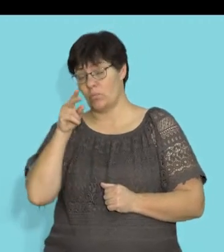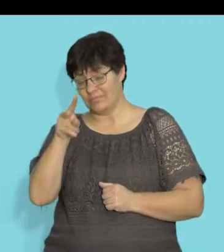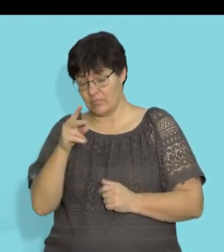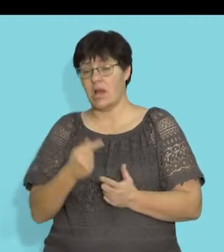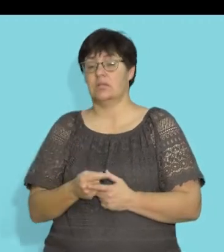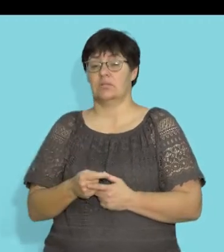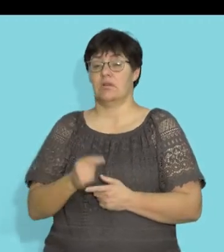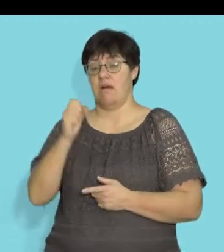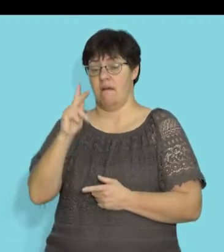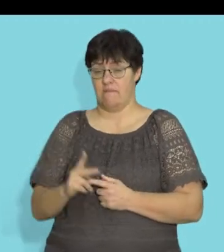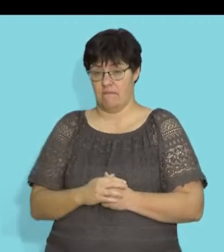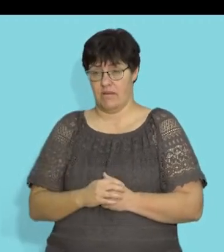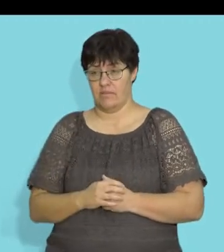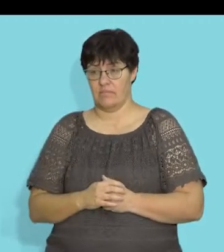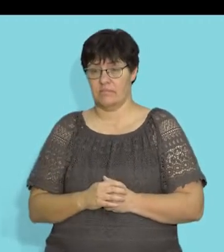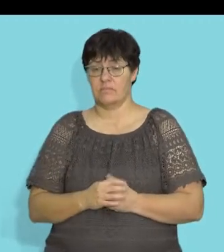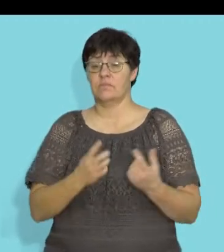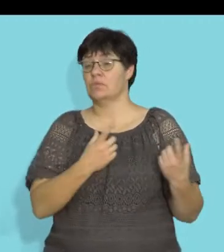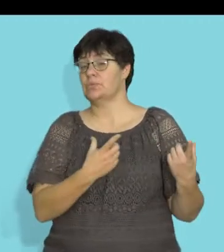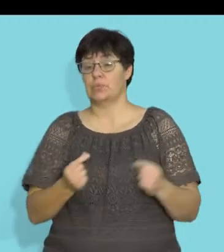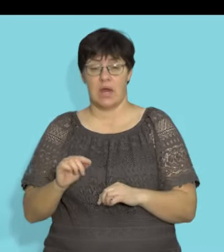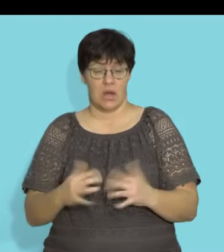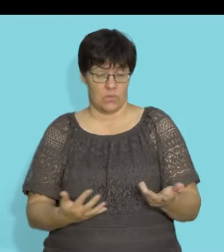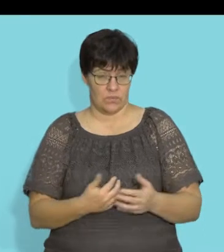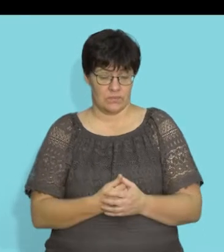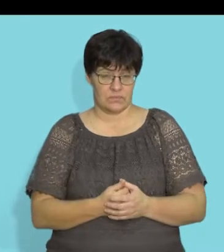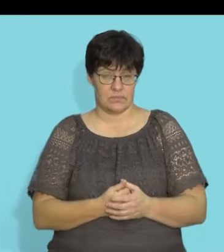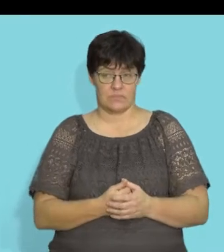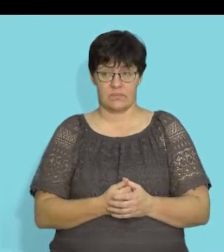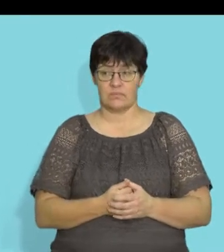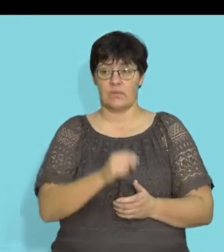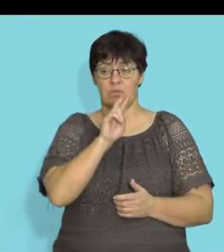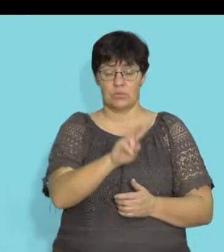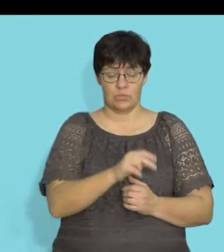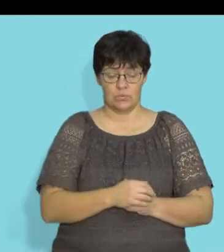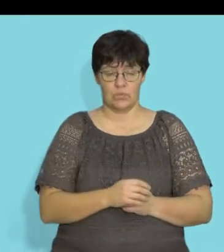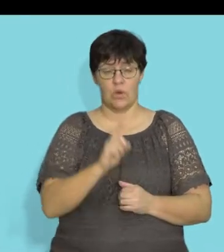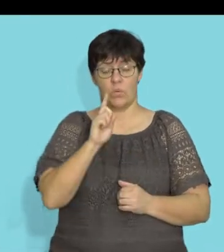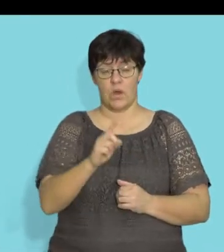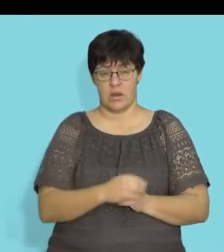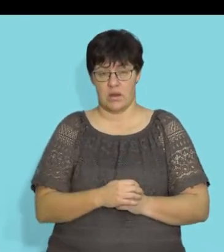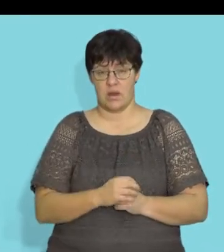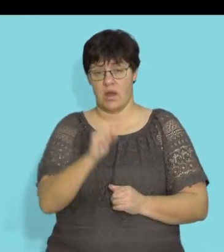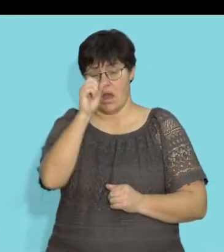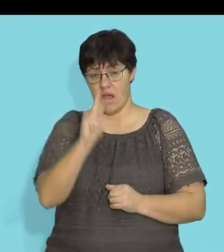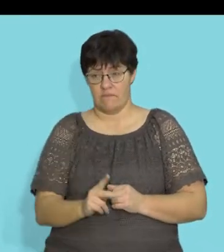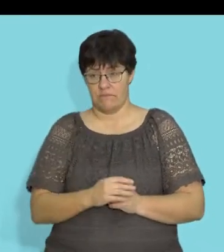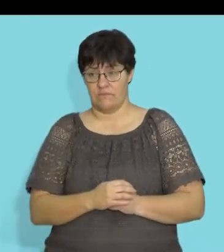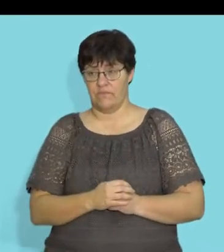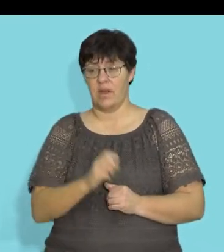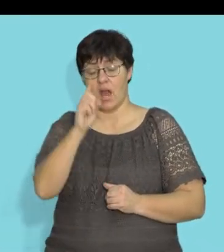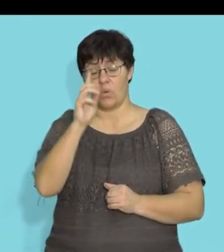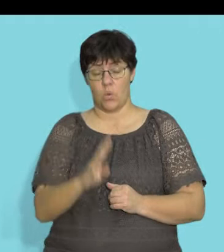half. The sequence will go in the following manner. It's going to go 2, 1, a